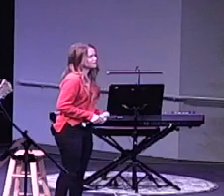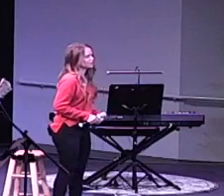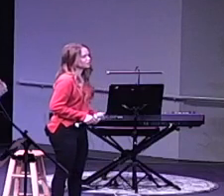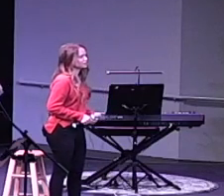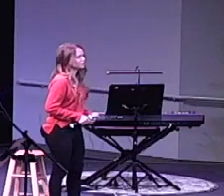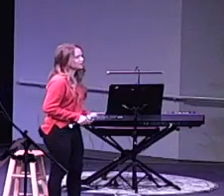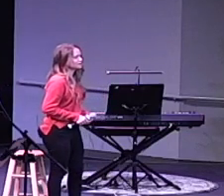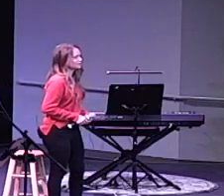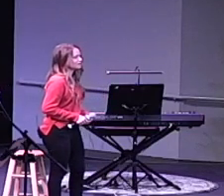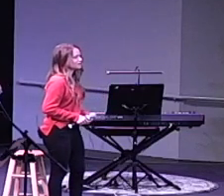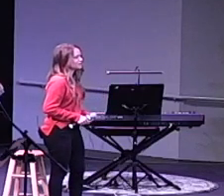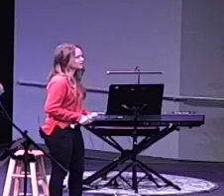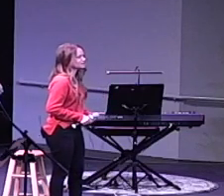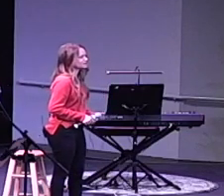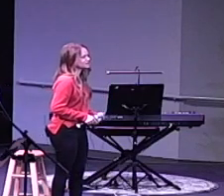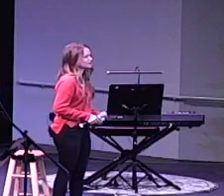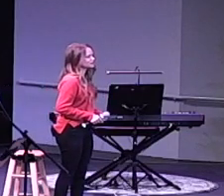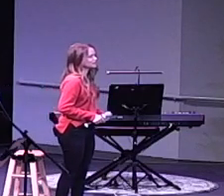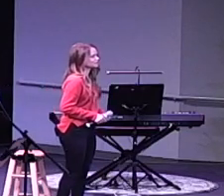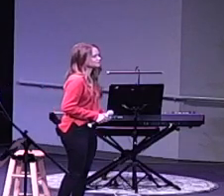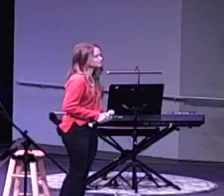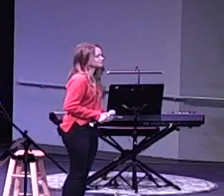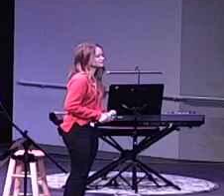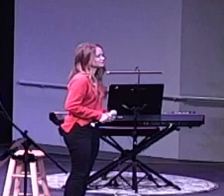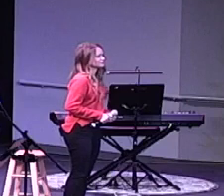My sorrow and dead in my sin,